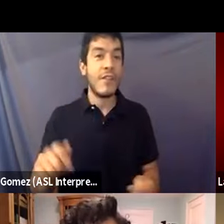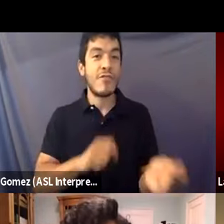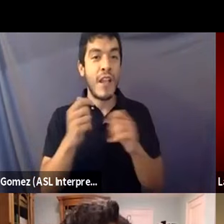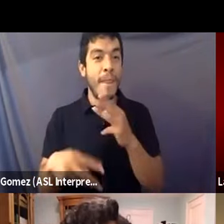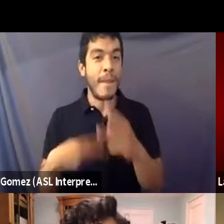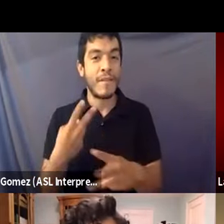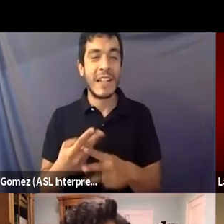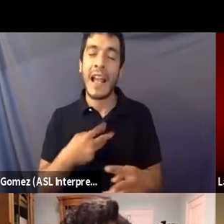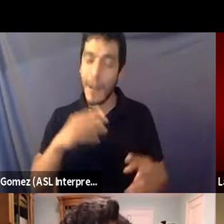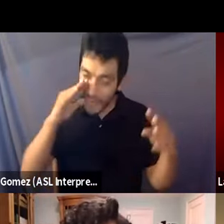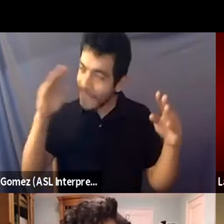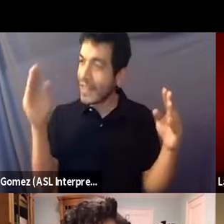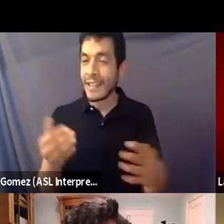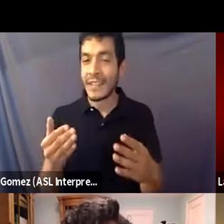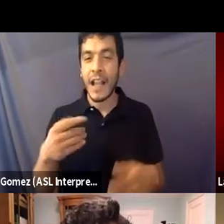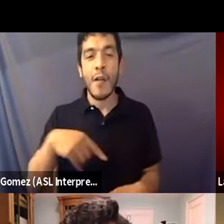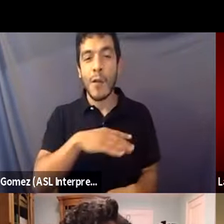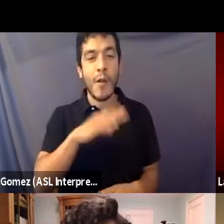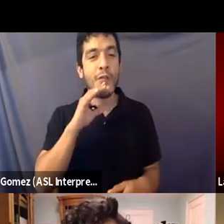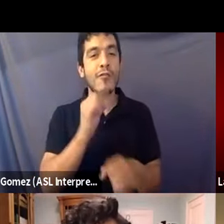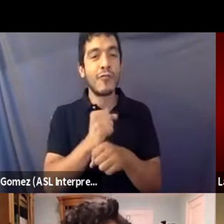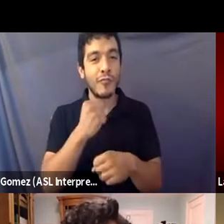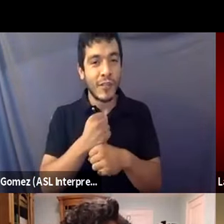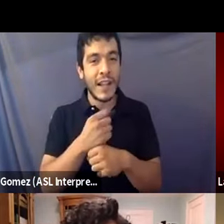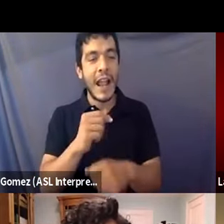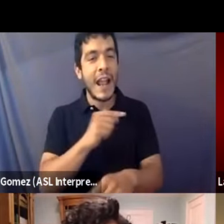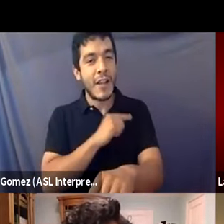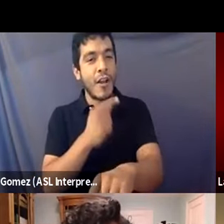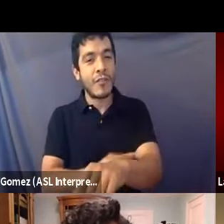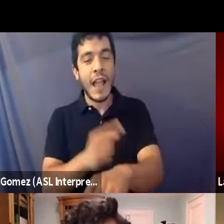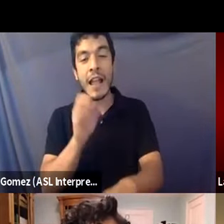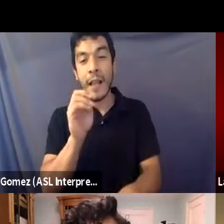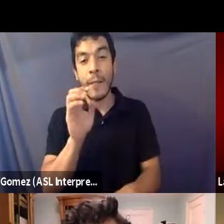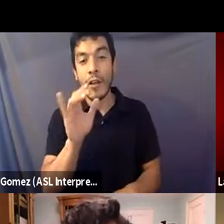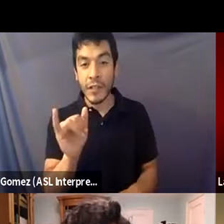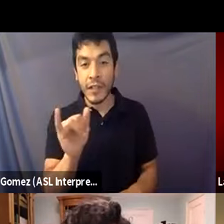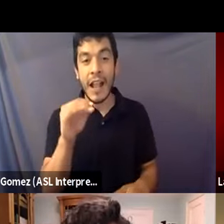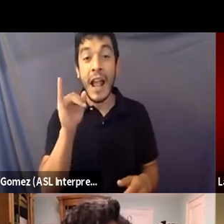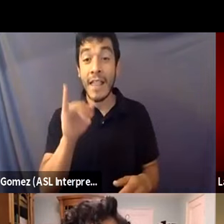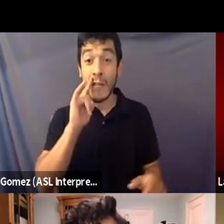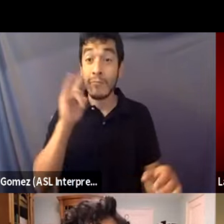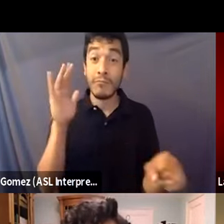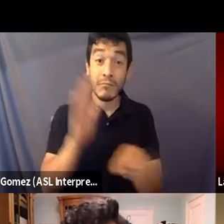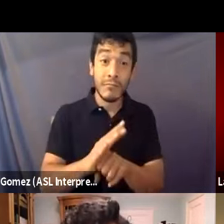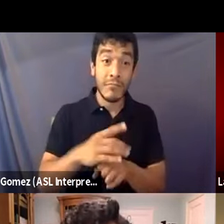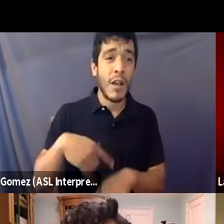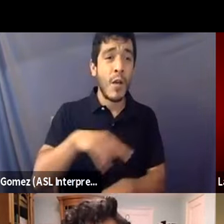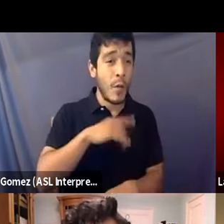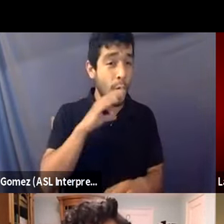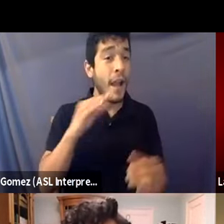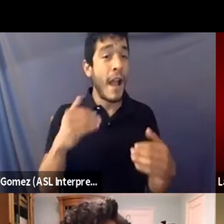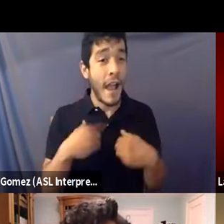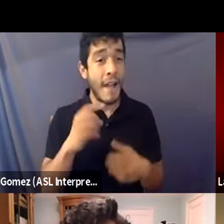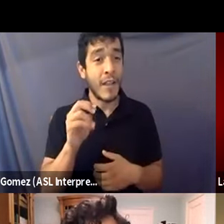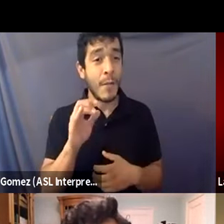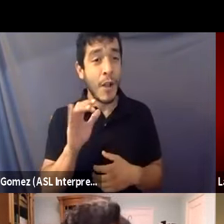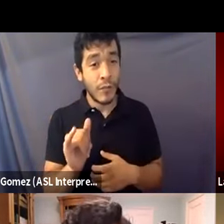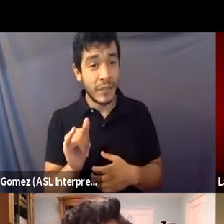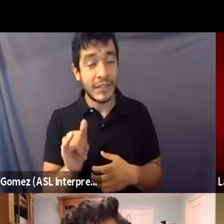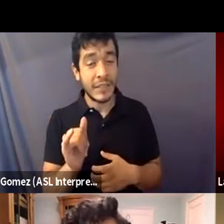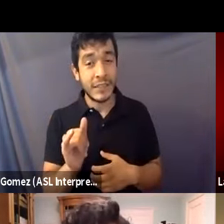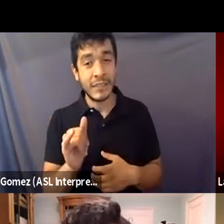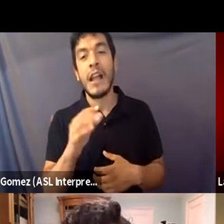convinced that we are creating and strengthening democracy in that. In fact, we will have the democracy one day that we